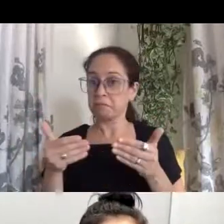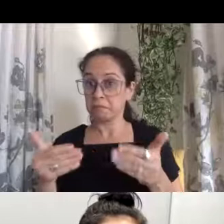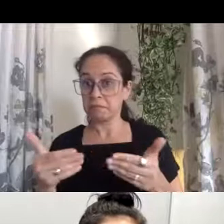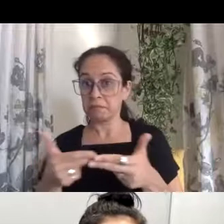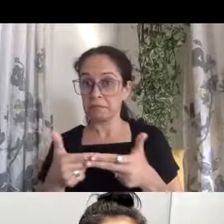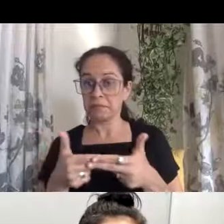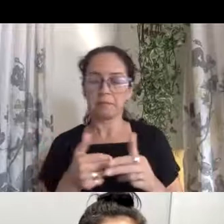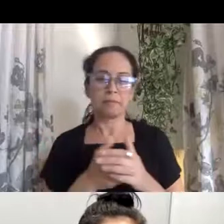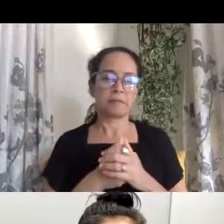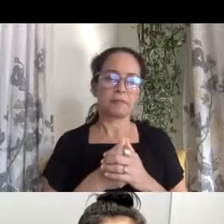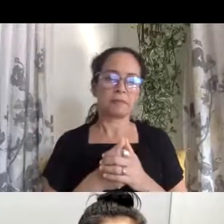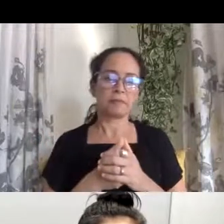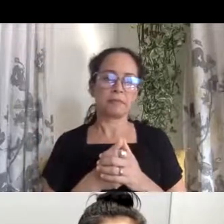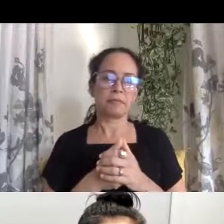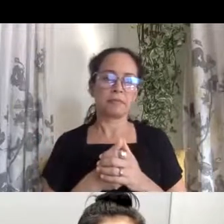next slide.